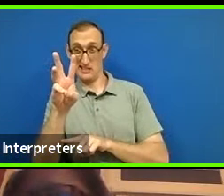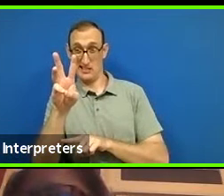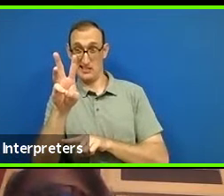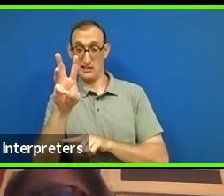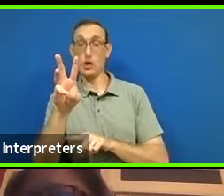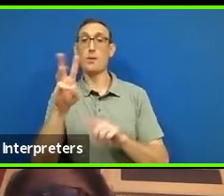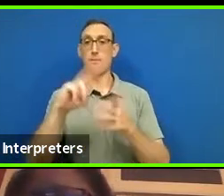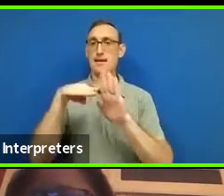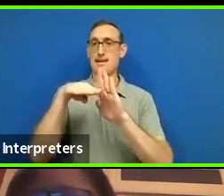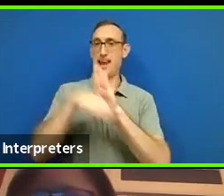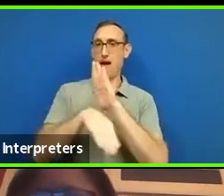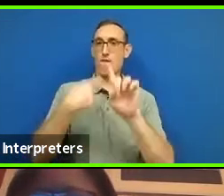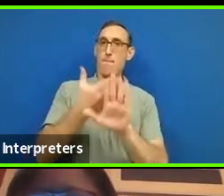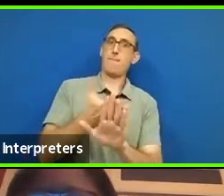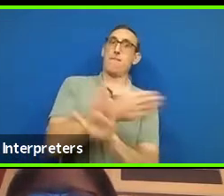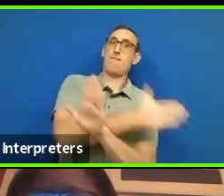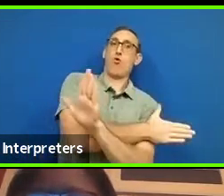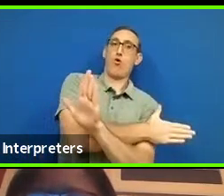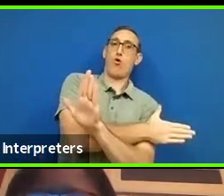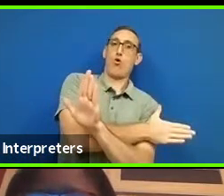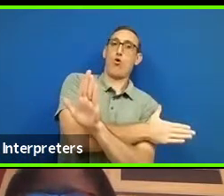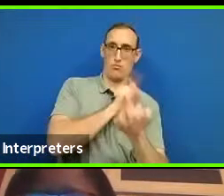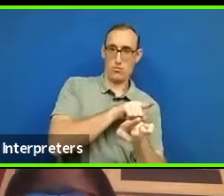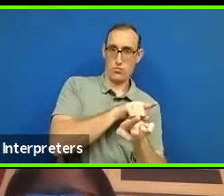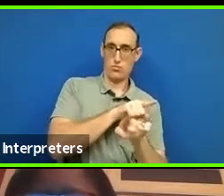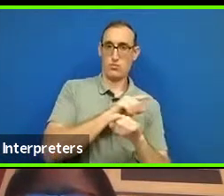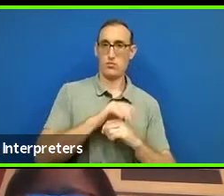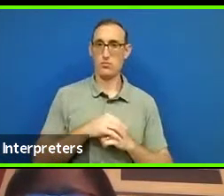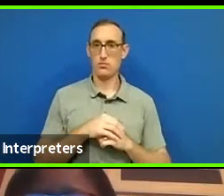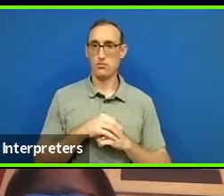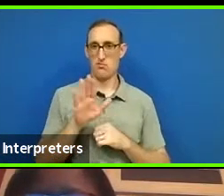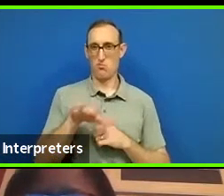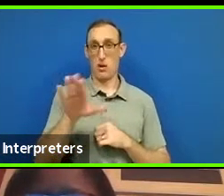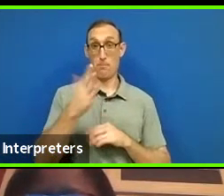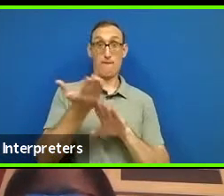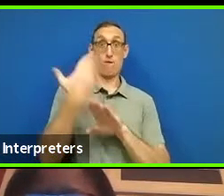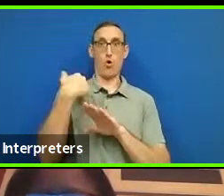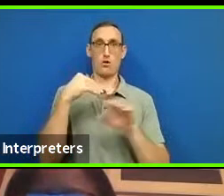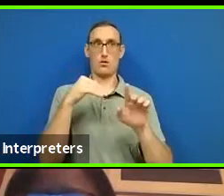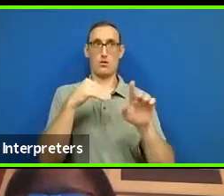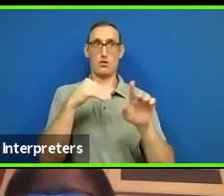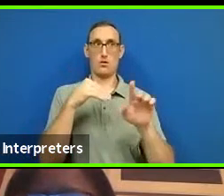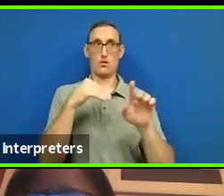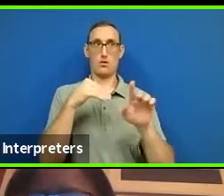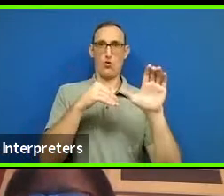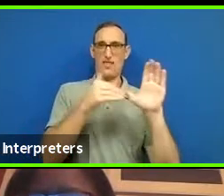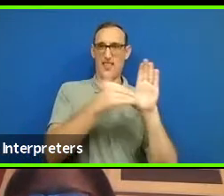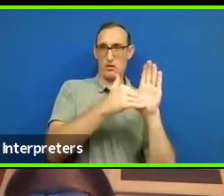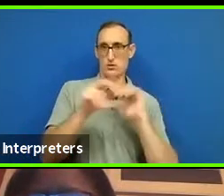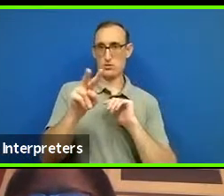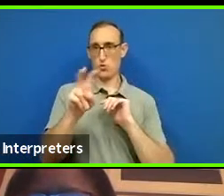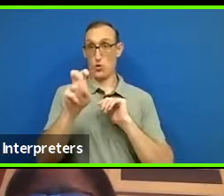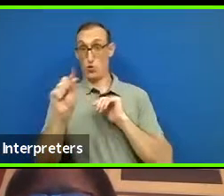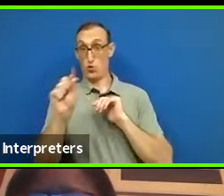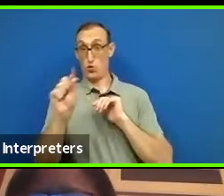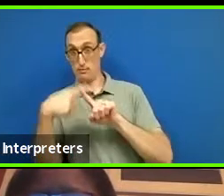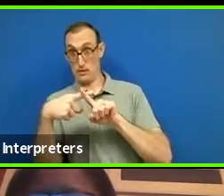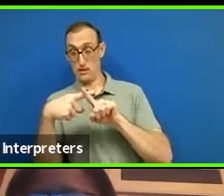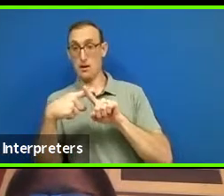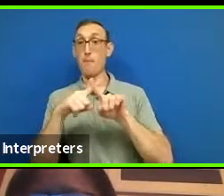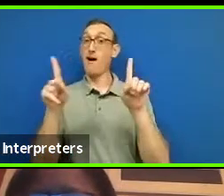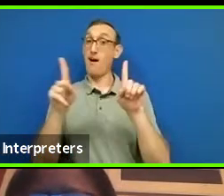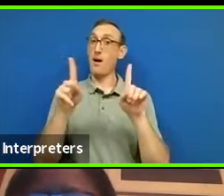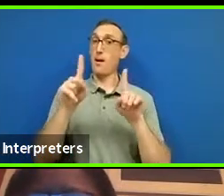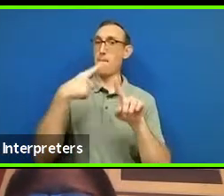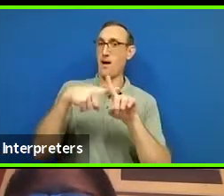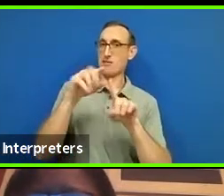Northeast Georgia Health District that I believe was at 220. The positivity rate still remains under 5%. Did